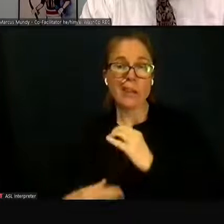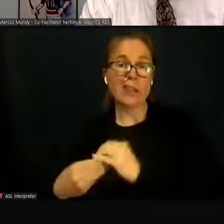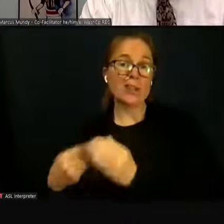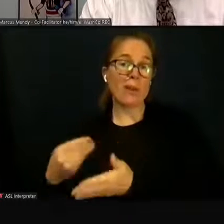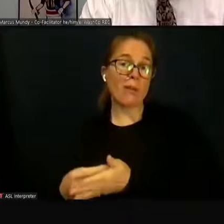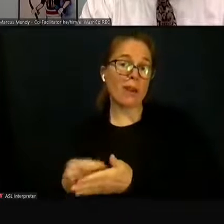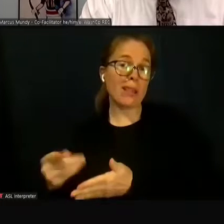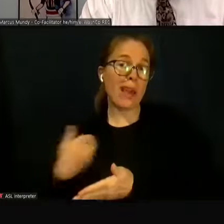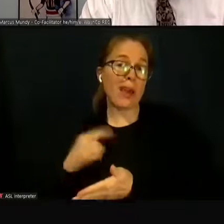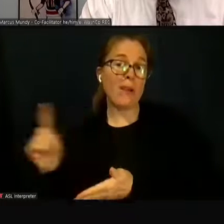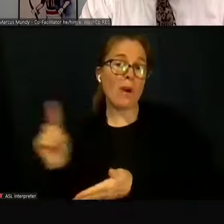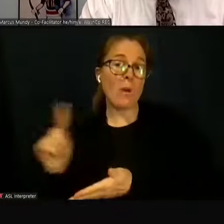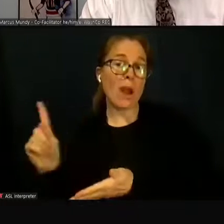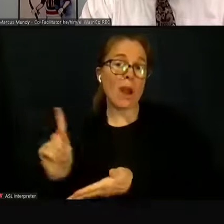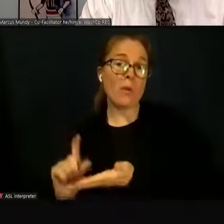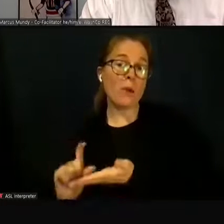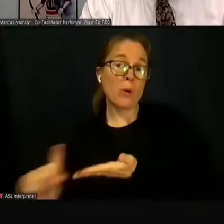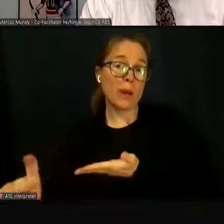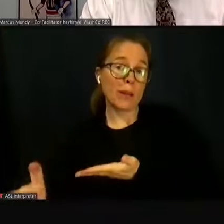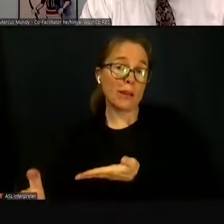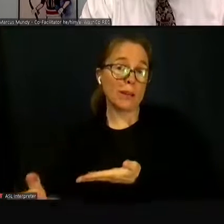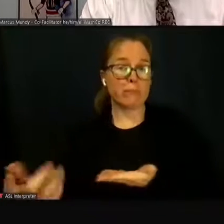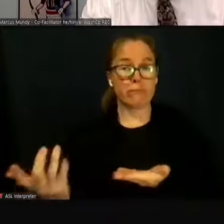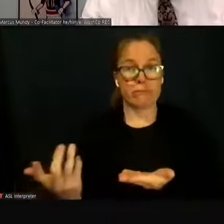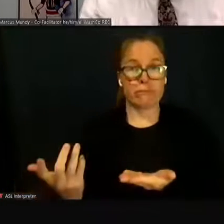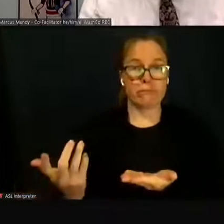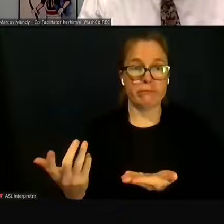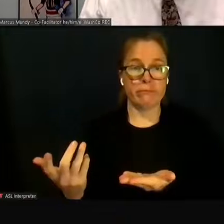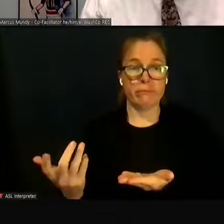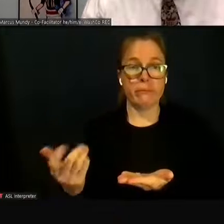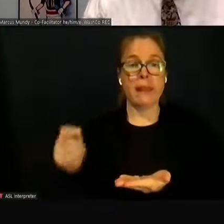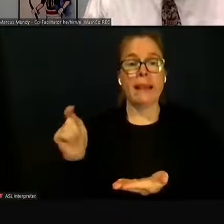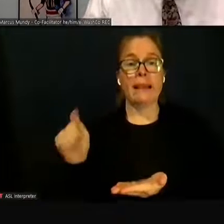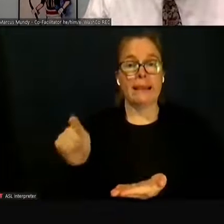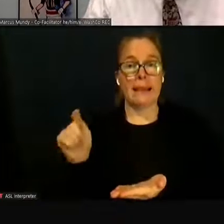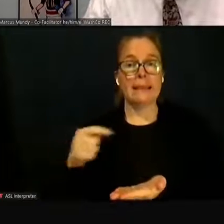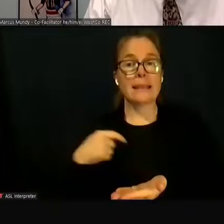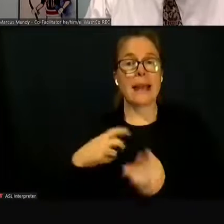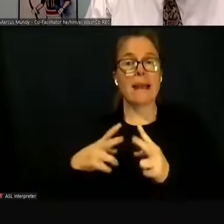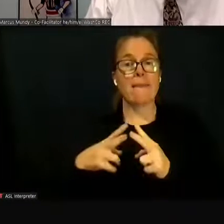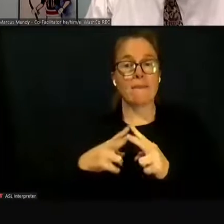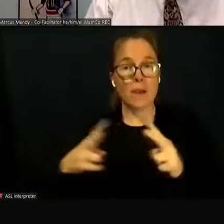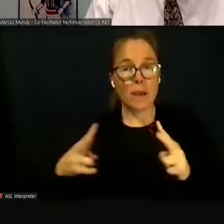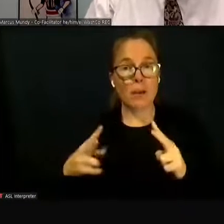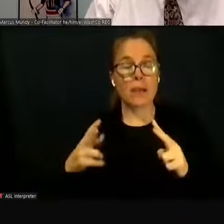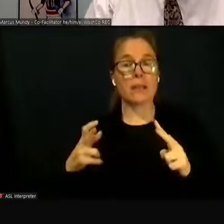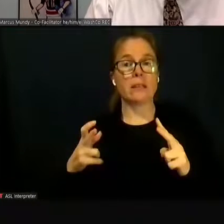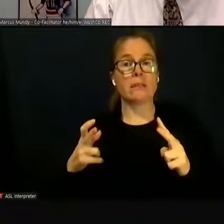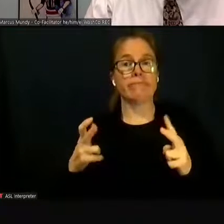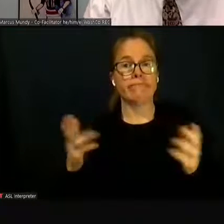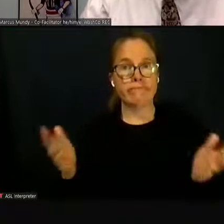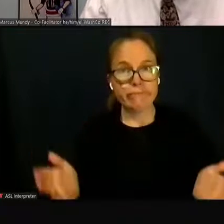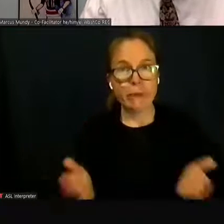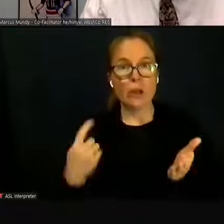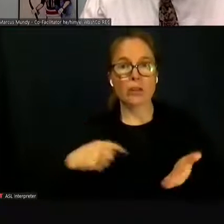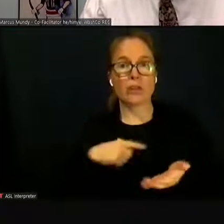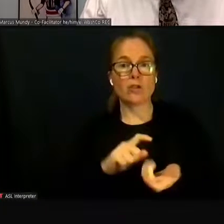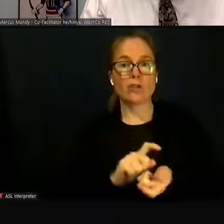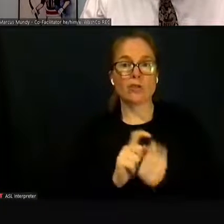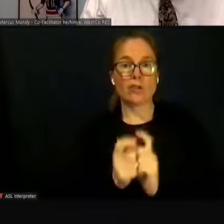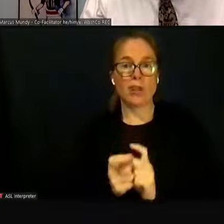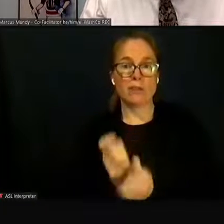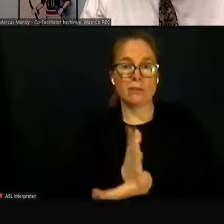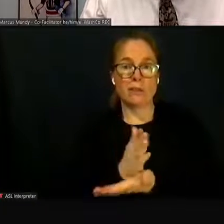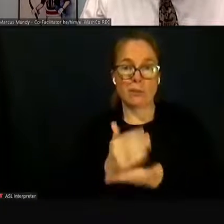have, where might we spend it? And this is where I have really pushed for us to change our budgeting